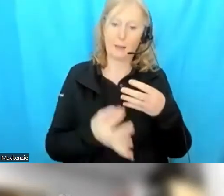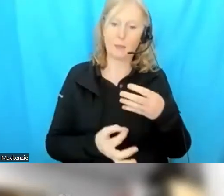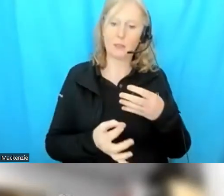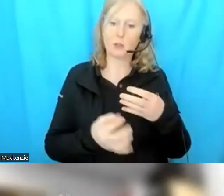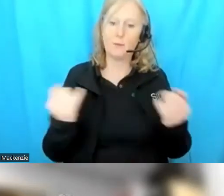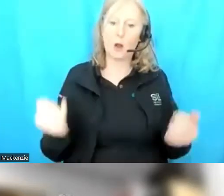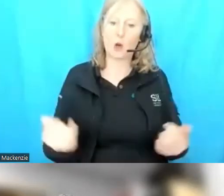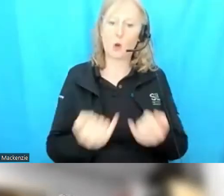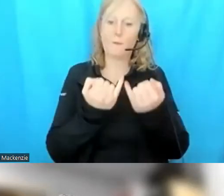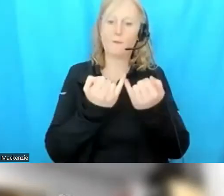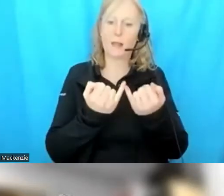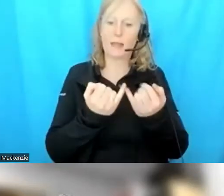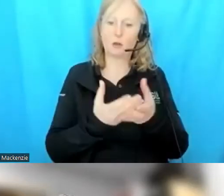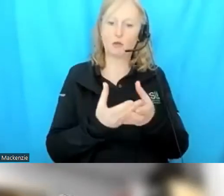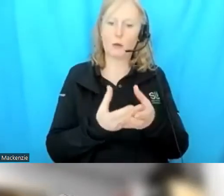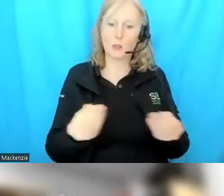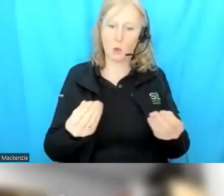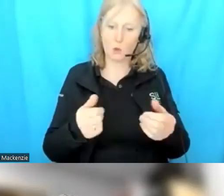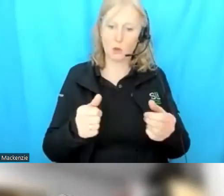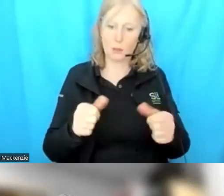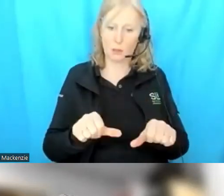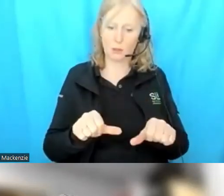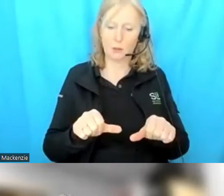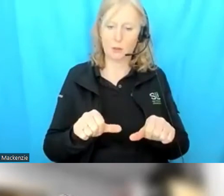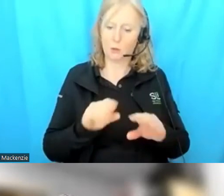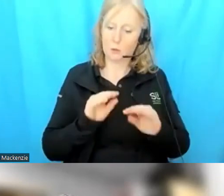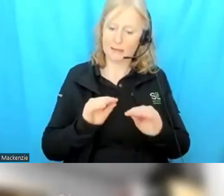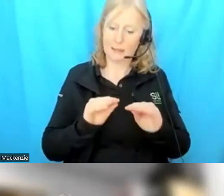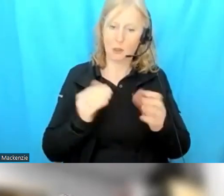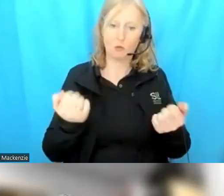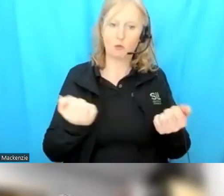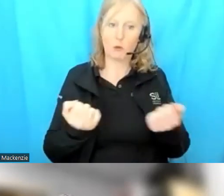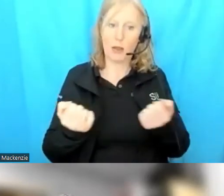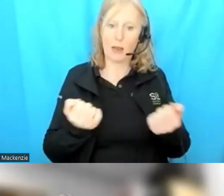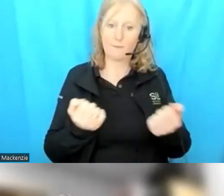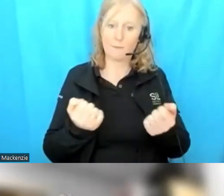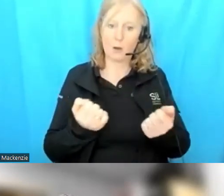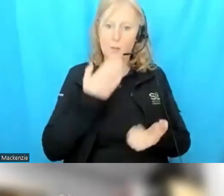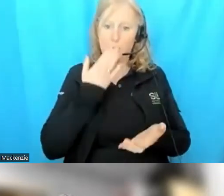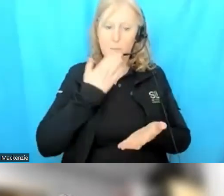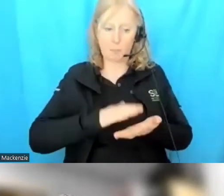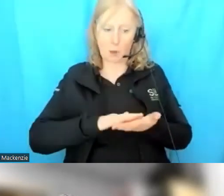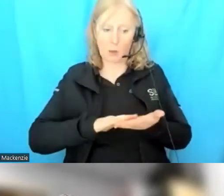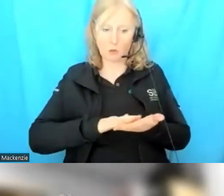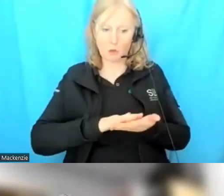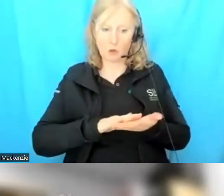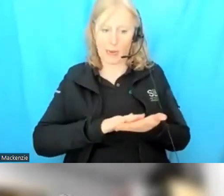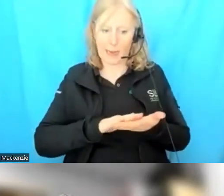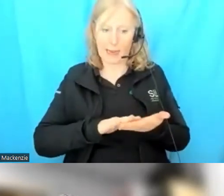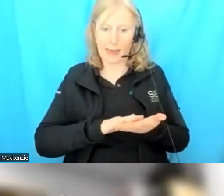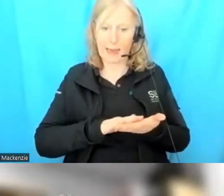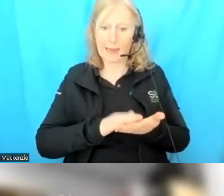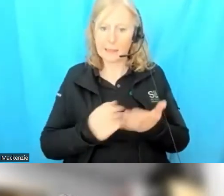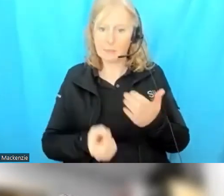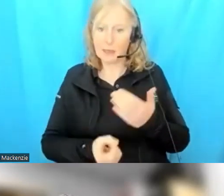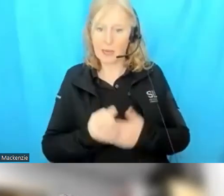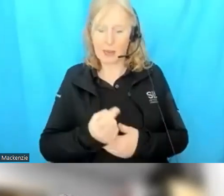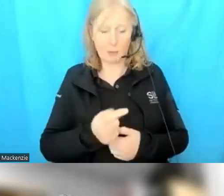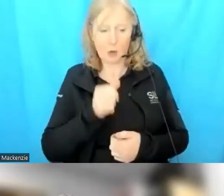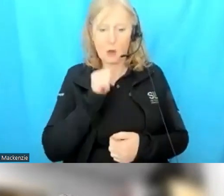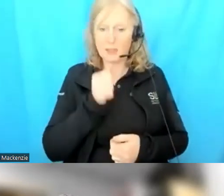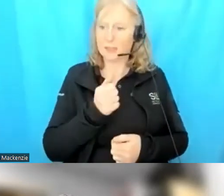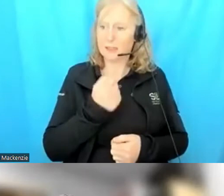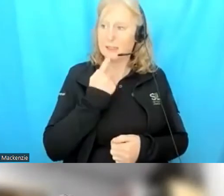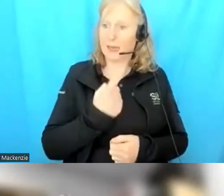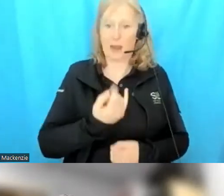as well. So teaching our drivers that by apologizing for something that's happened, it's not saying, yes, it's my fault that